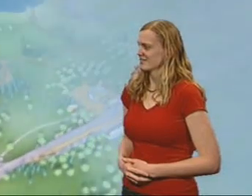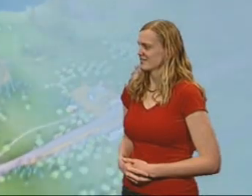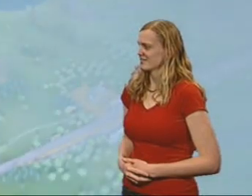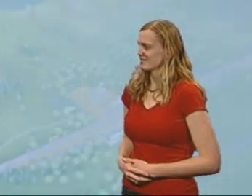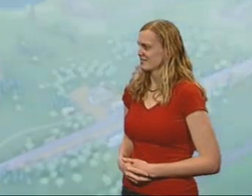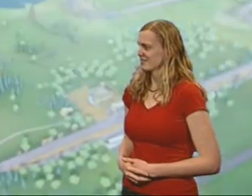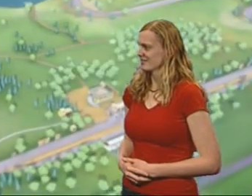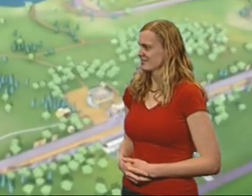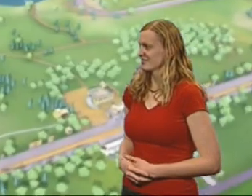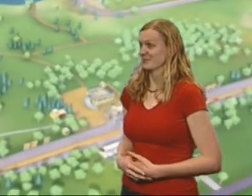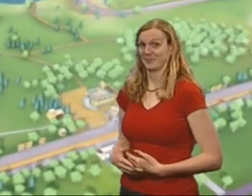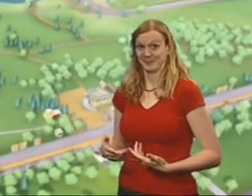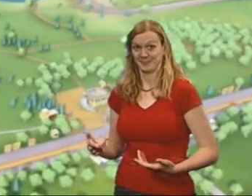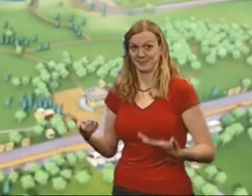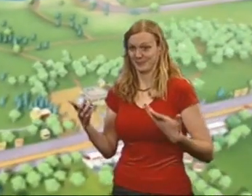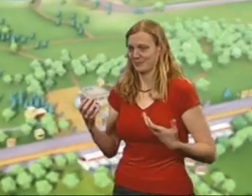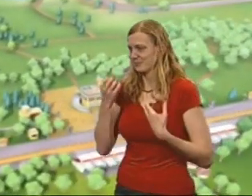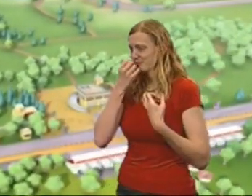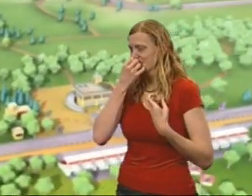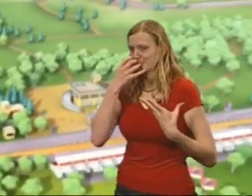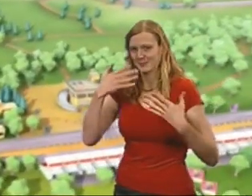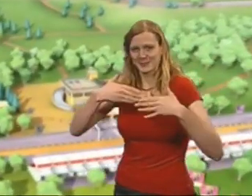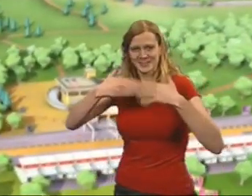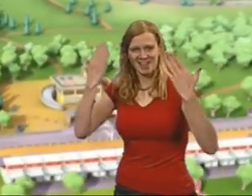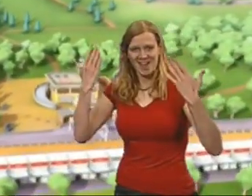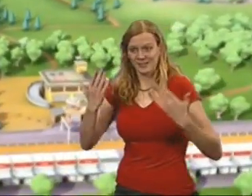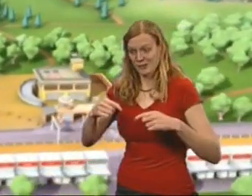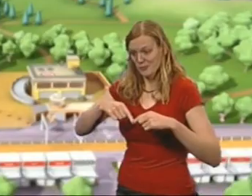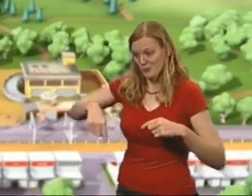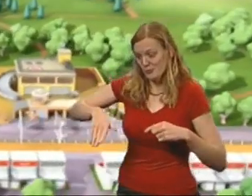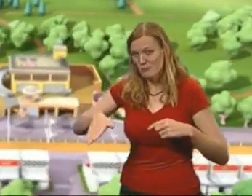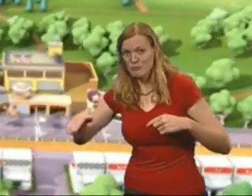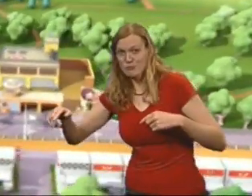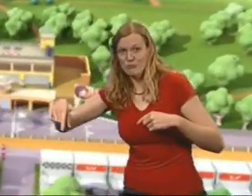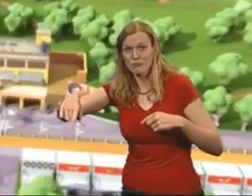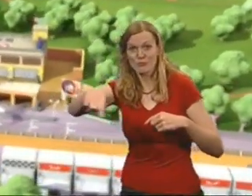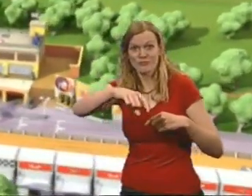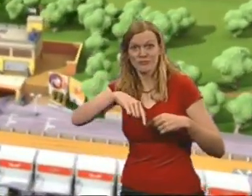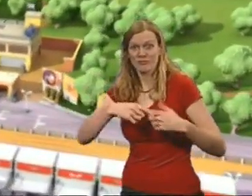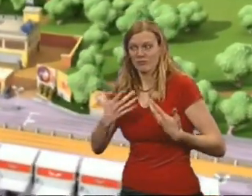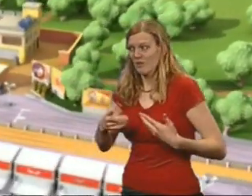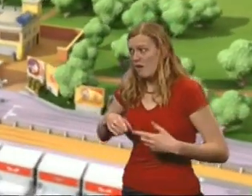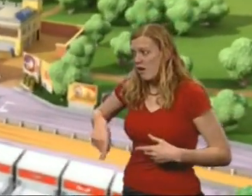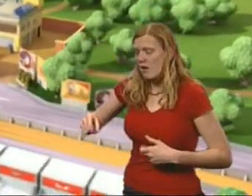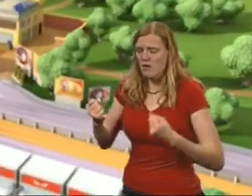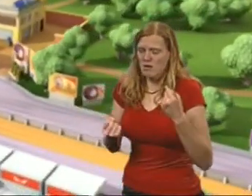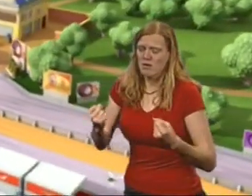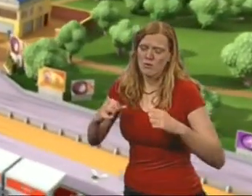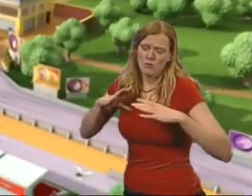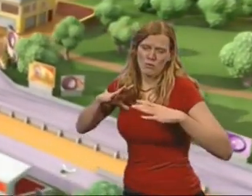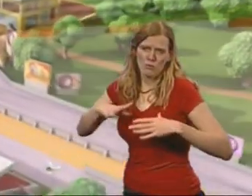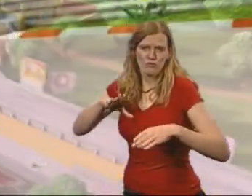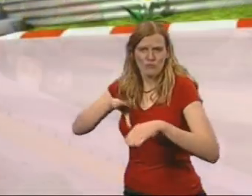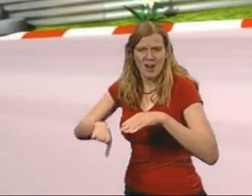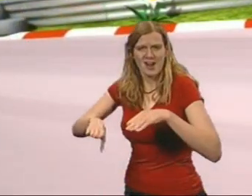It was a beautiful day at Silverhatch Racetrack. The cars were training very hard. Maxie and Tin Top were racing around